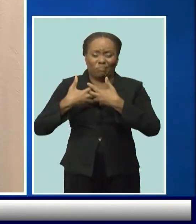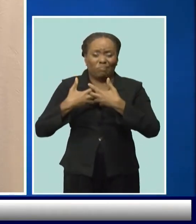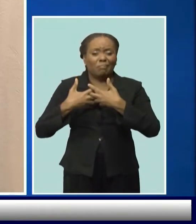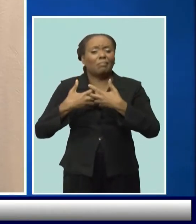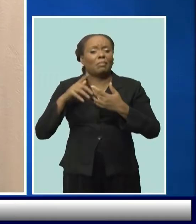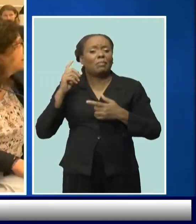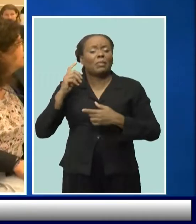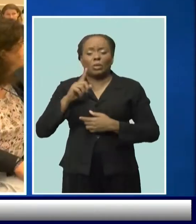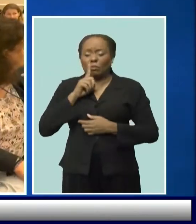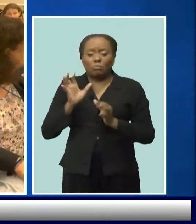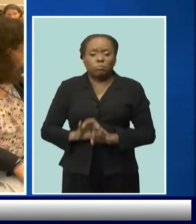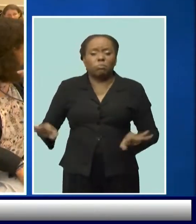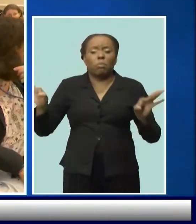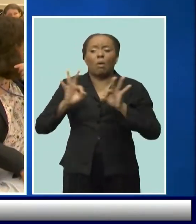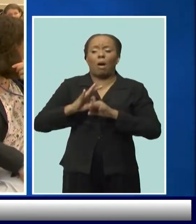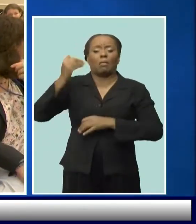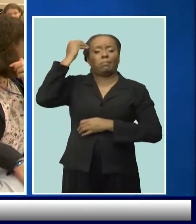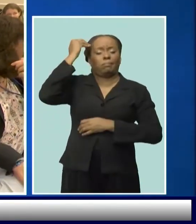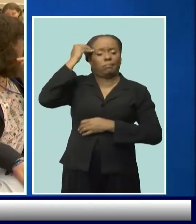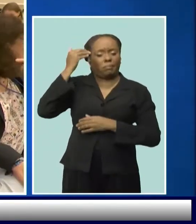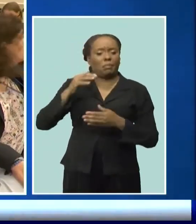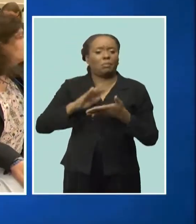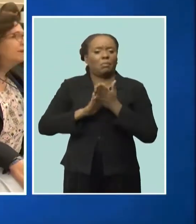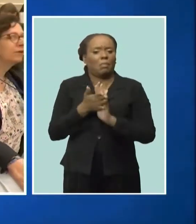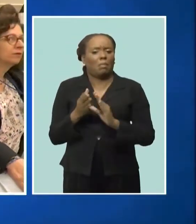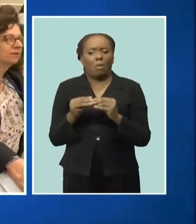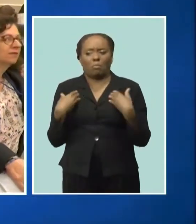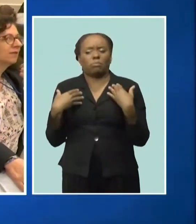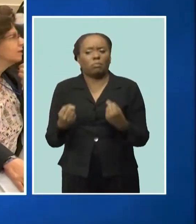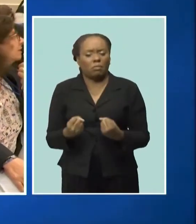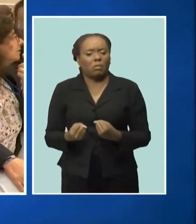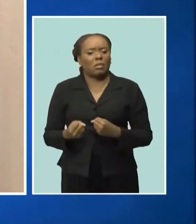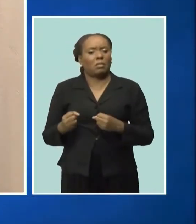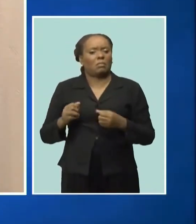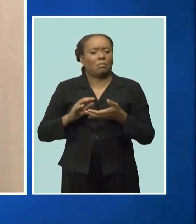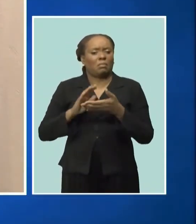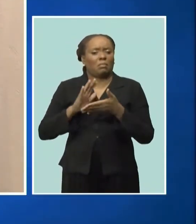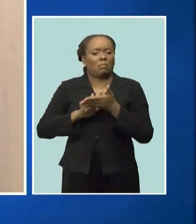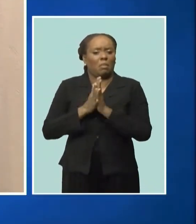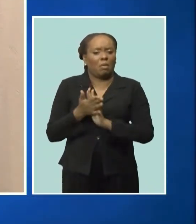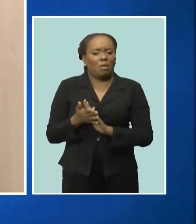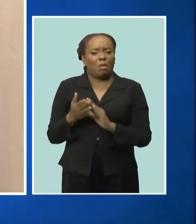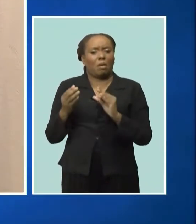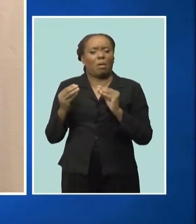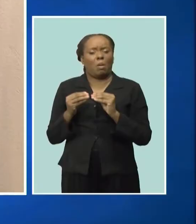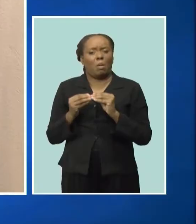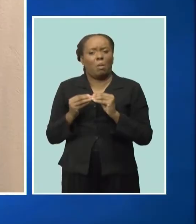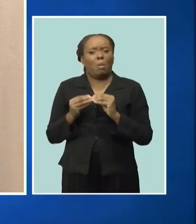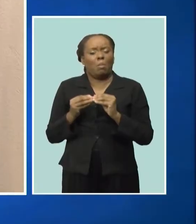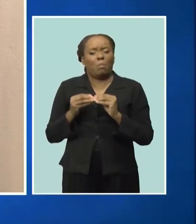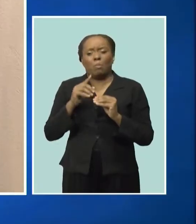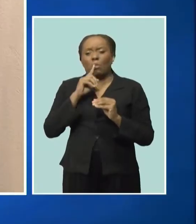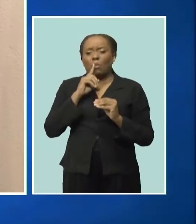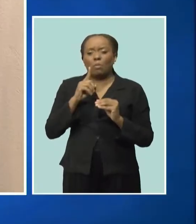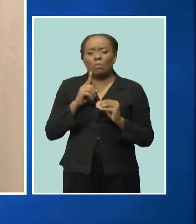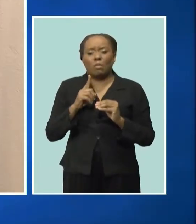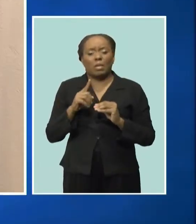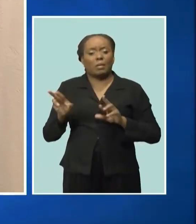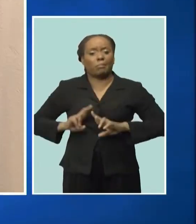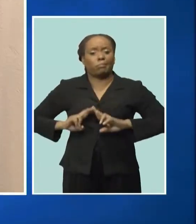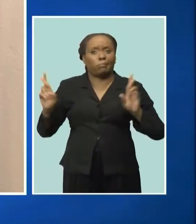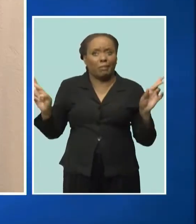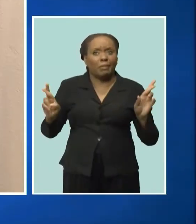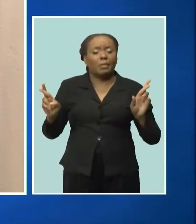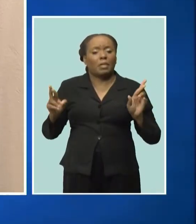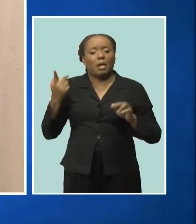impacts is critical to building resilience and strengthening a country's ability to adequately respond to that which confronts it.